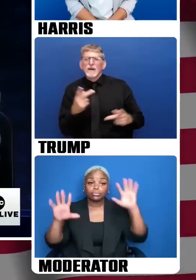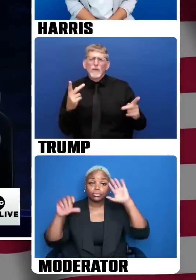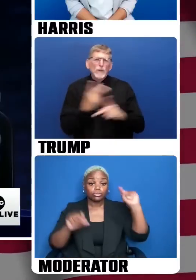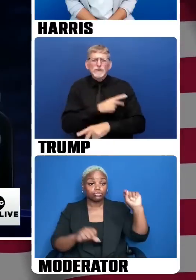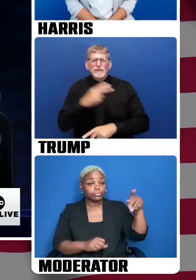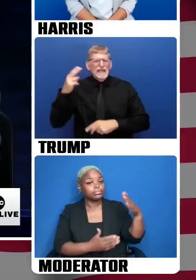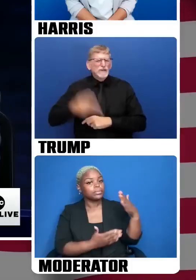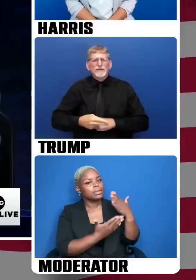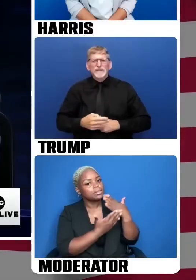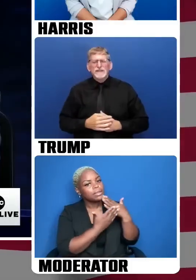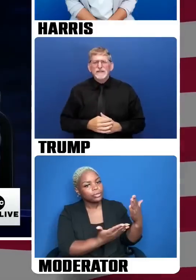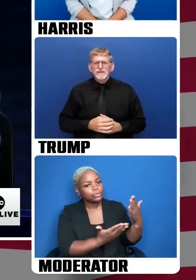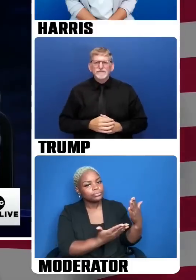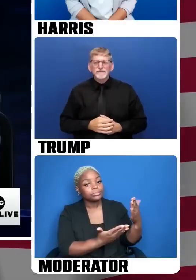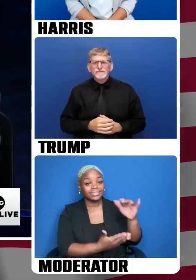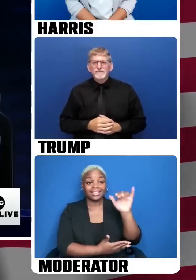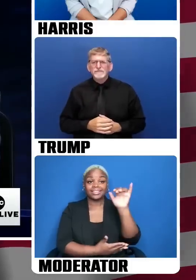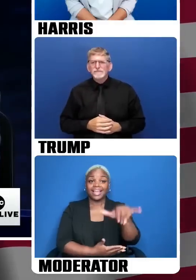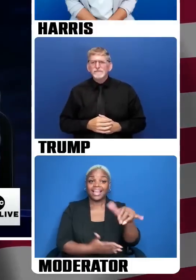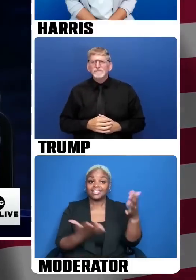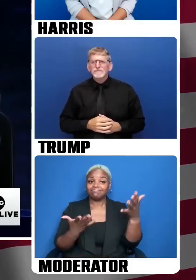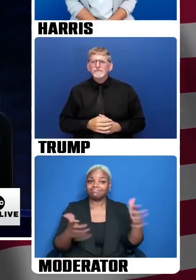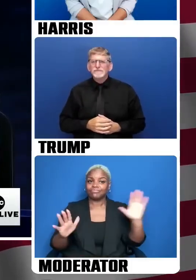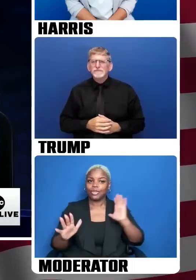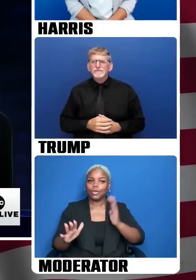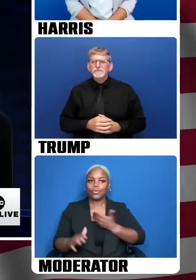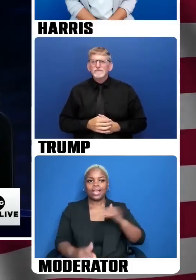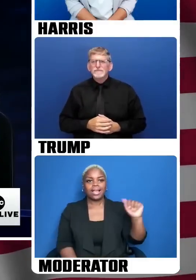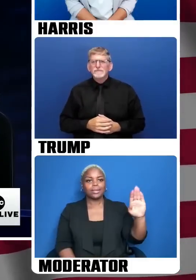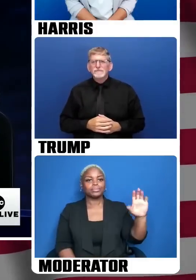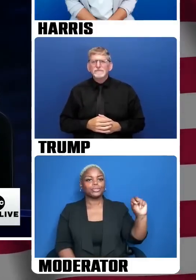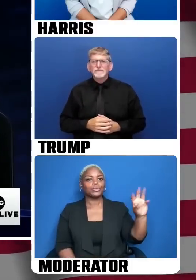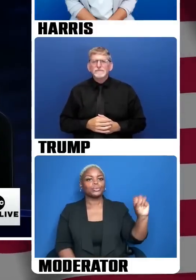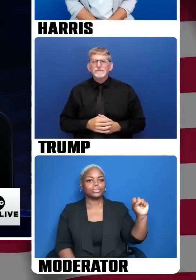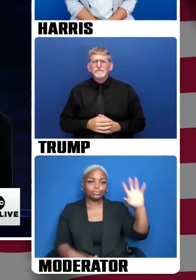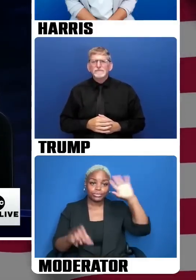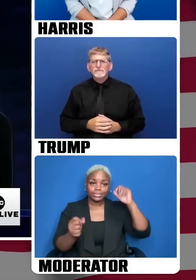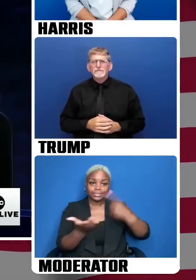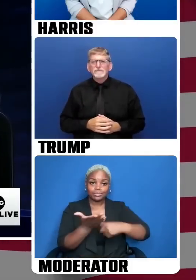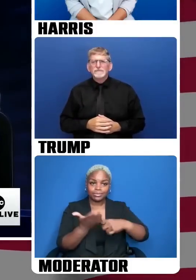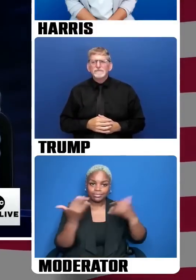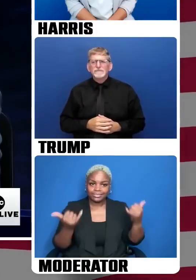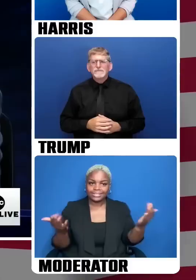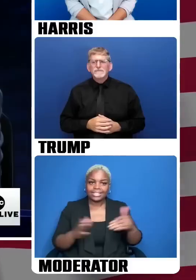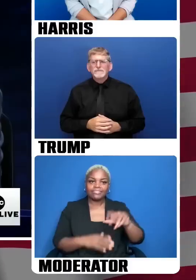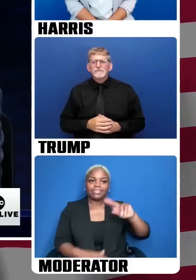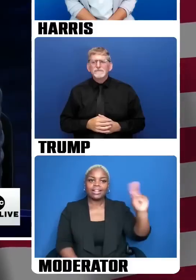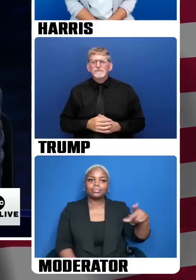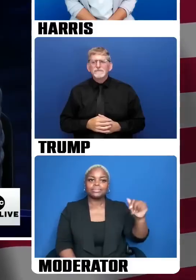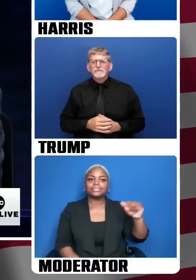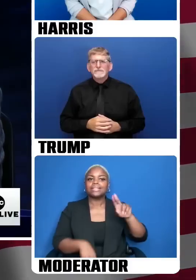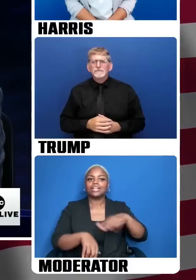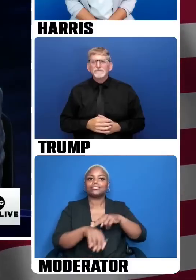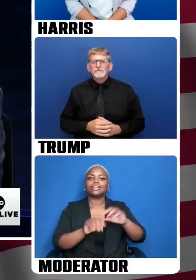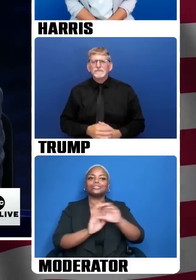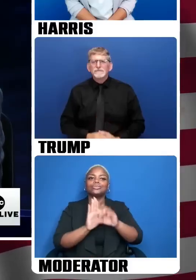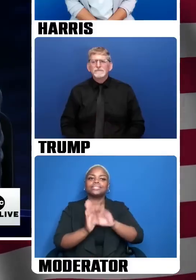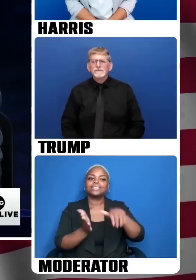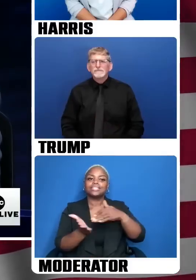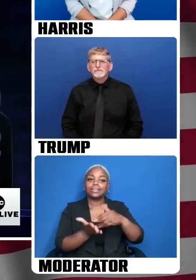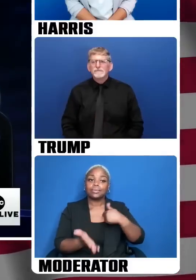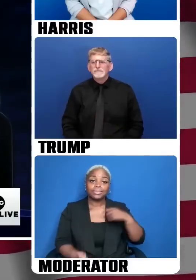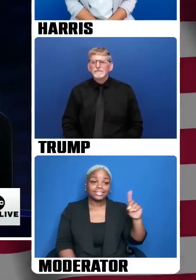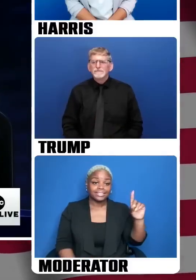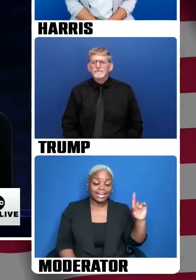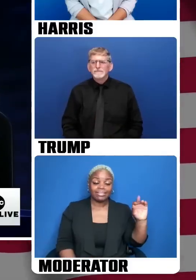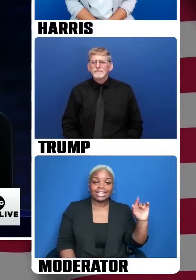And that is our ABC News presidential debate from here in Philadelphia at the National Constitution Center. I'm Lindsay Davis. And I'm David